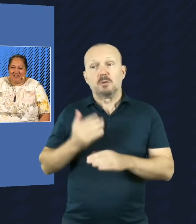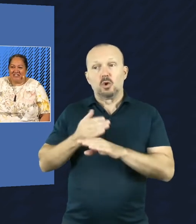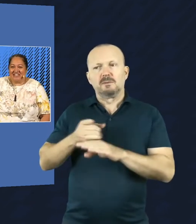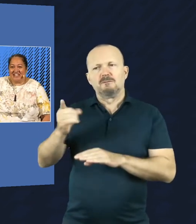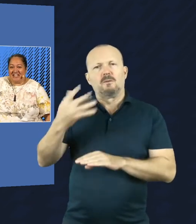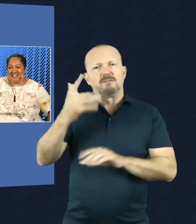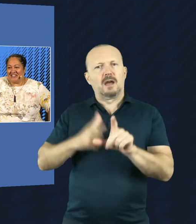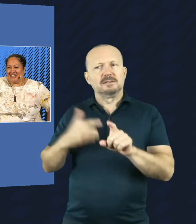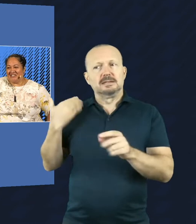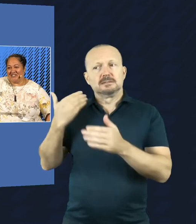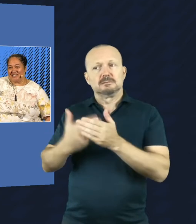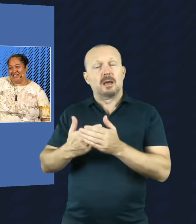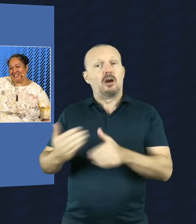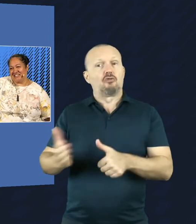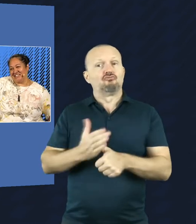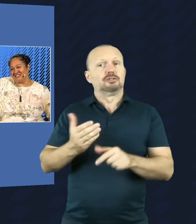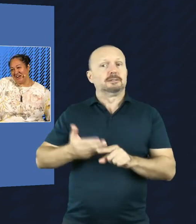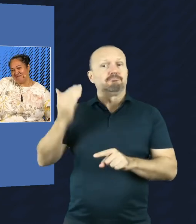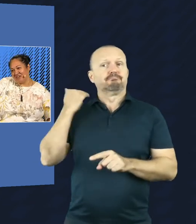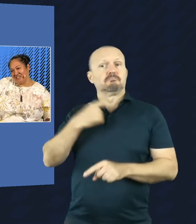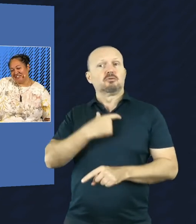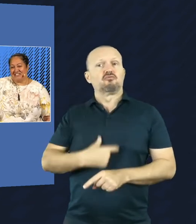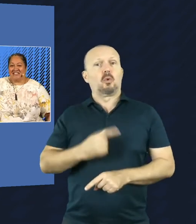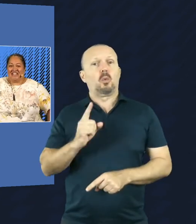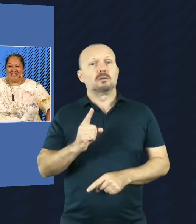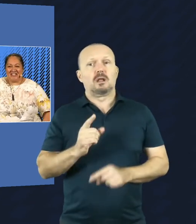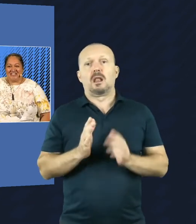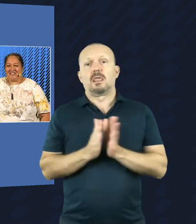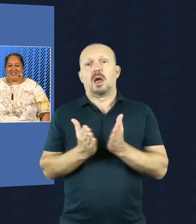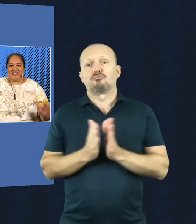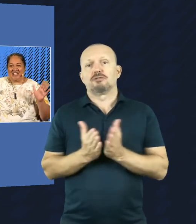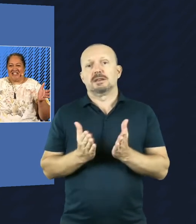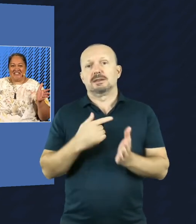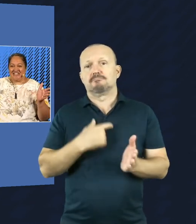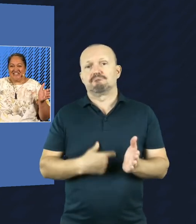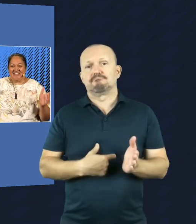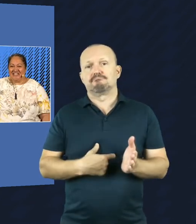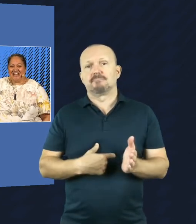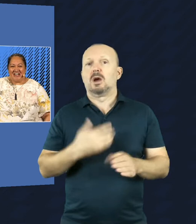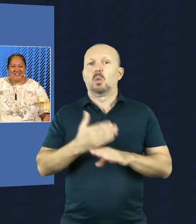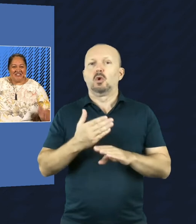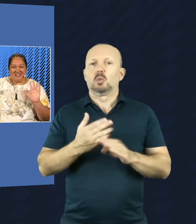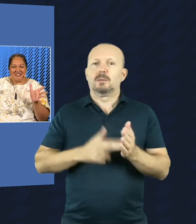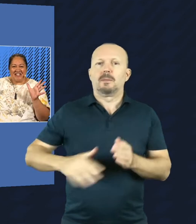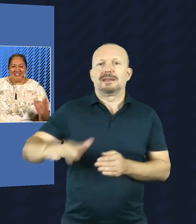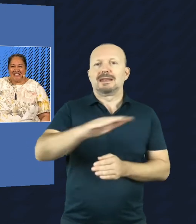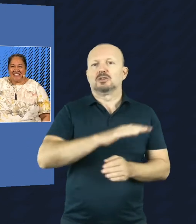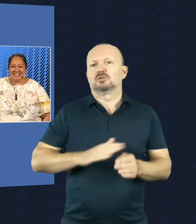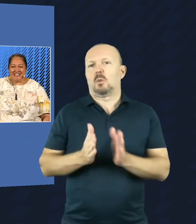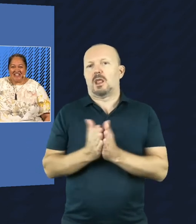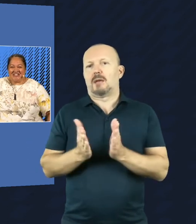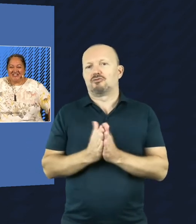was a librarian, and I worked at National Library. And so I just want to mihi to all of our